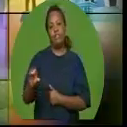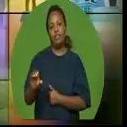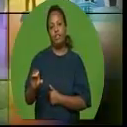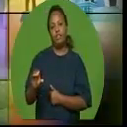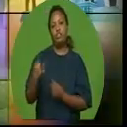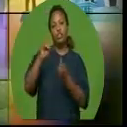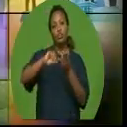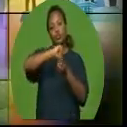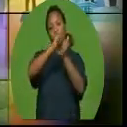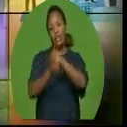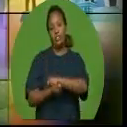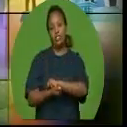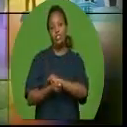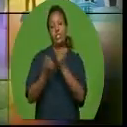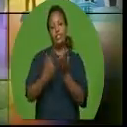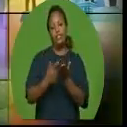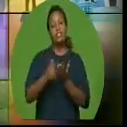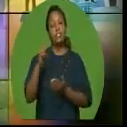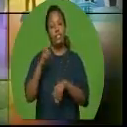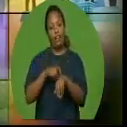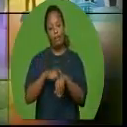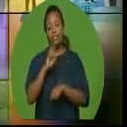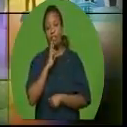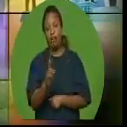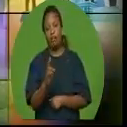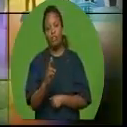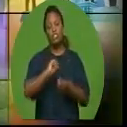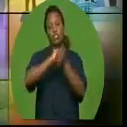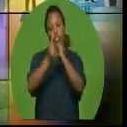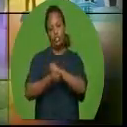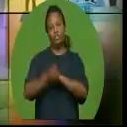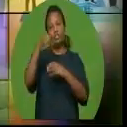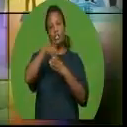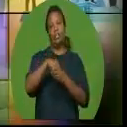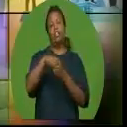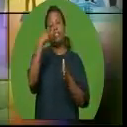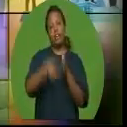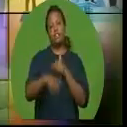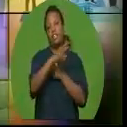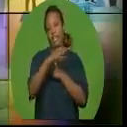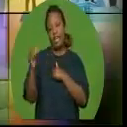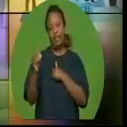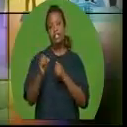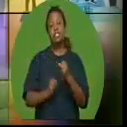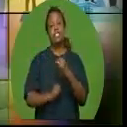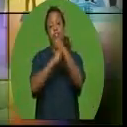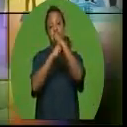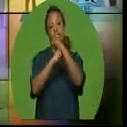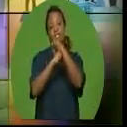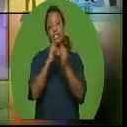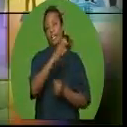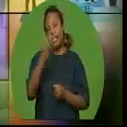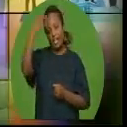curve. Two changes of this type are changes in taxes and